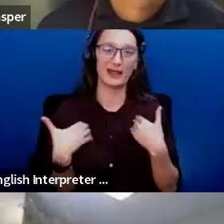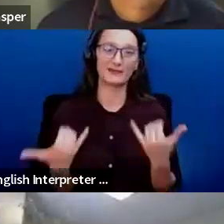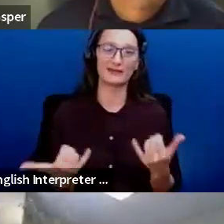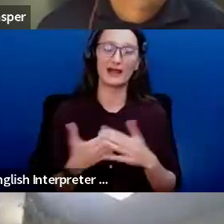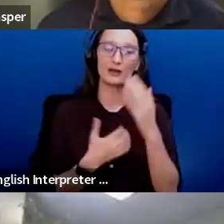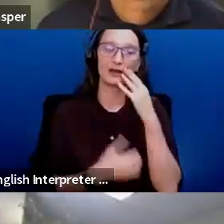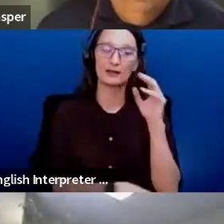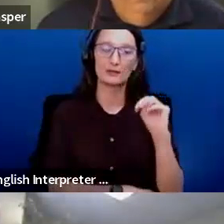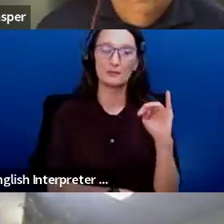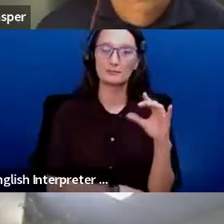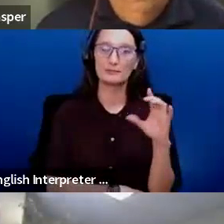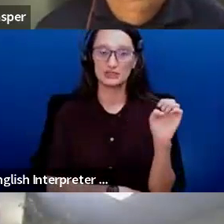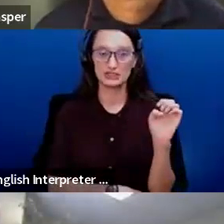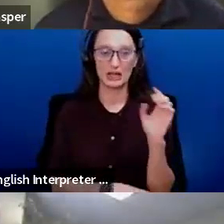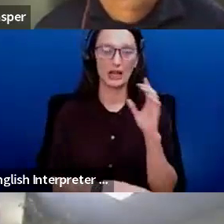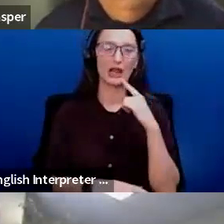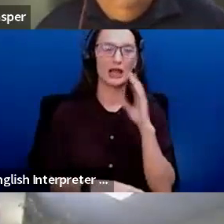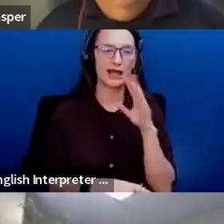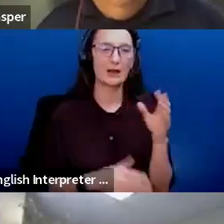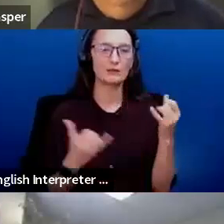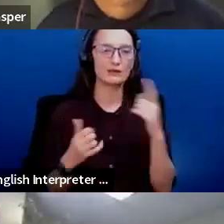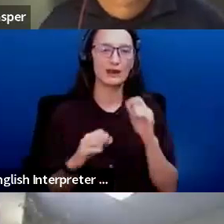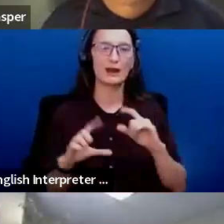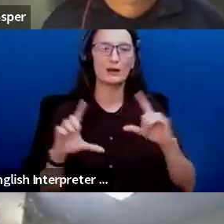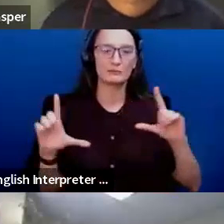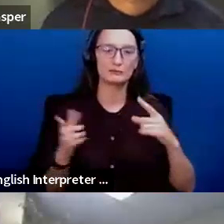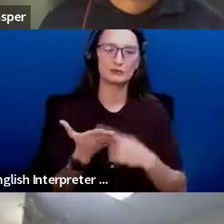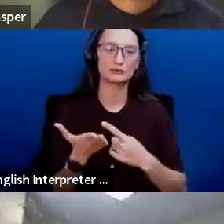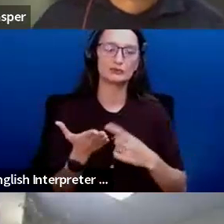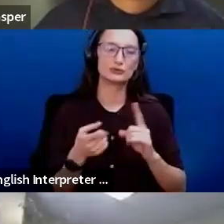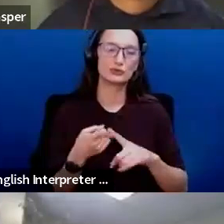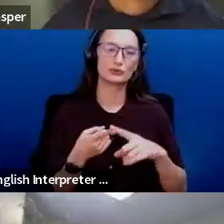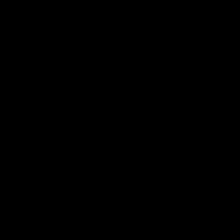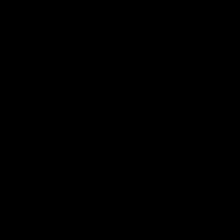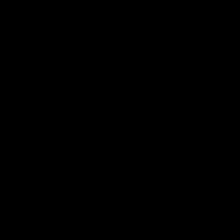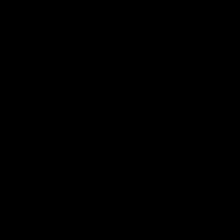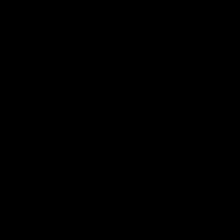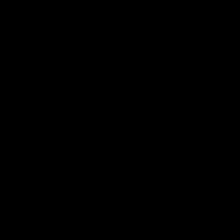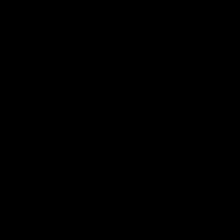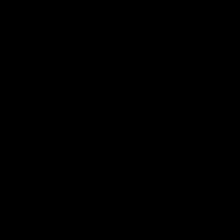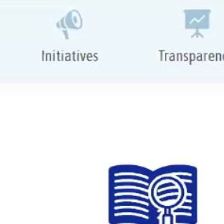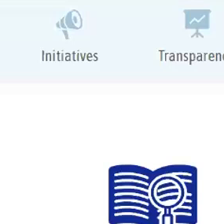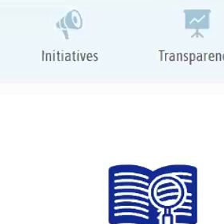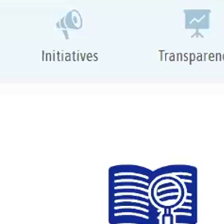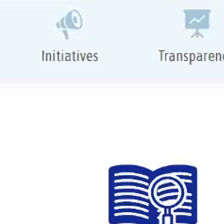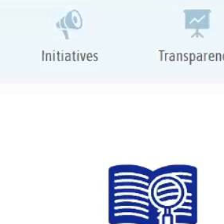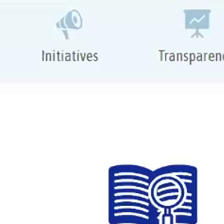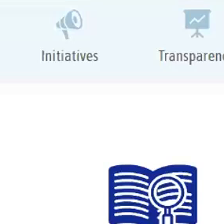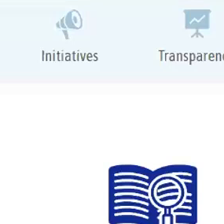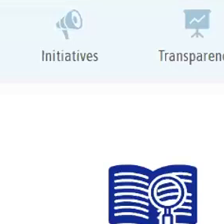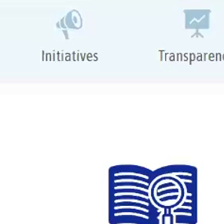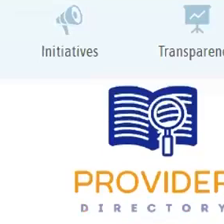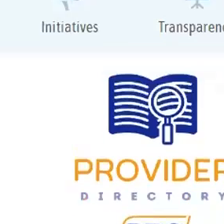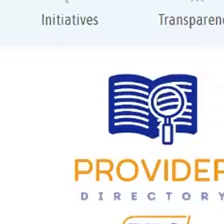I'm going to just navigate to the provider directory thing, and I think the only update that we have is the next